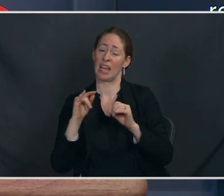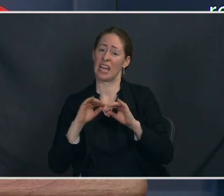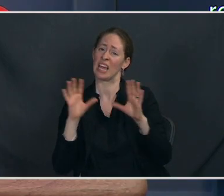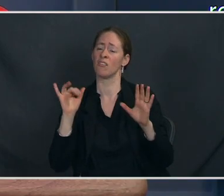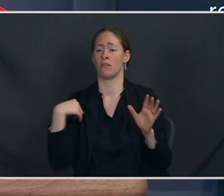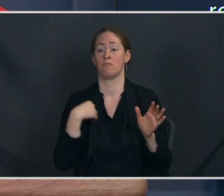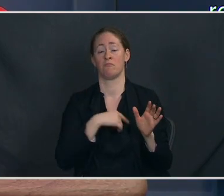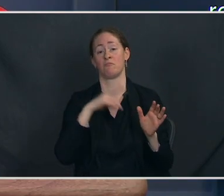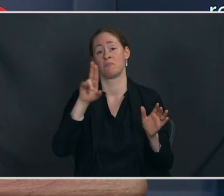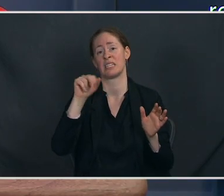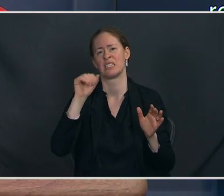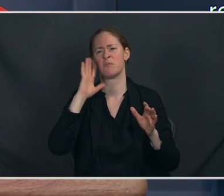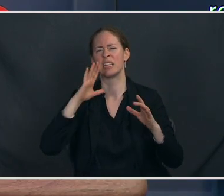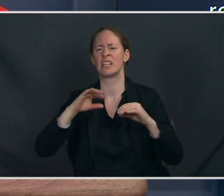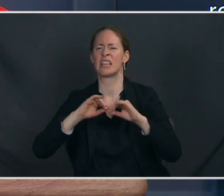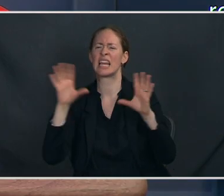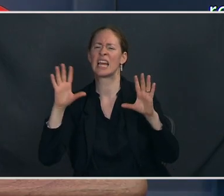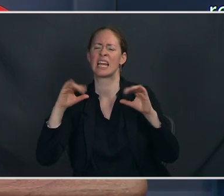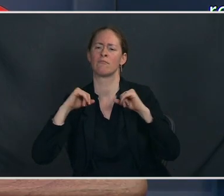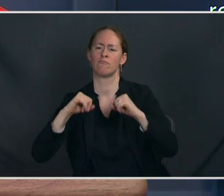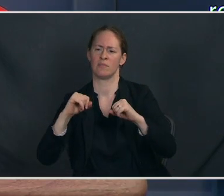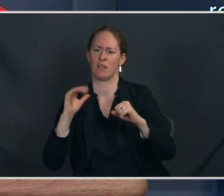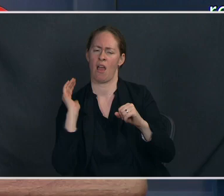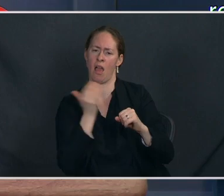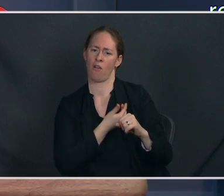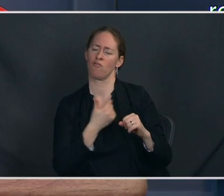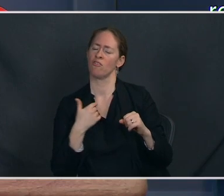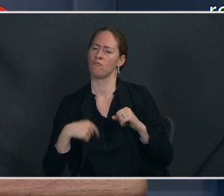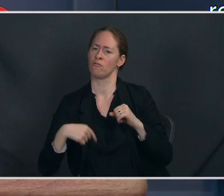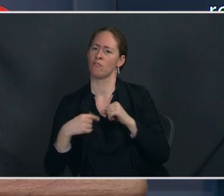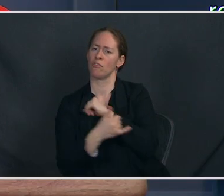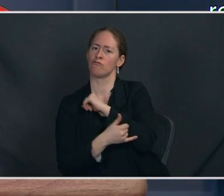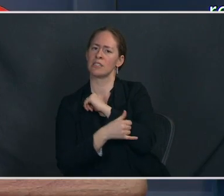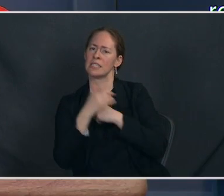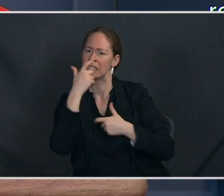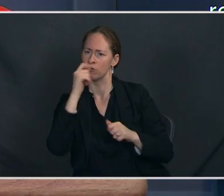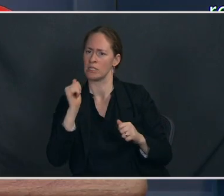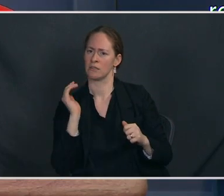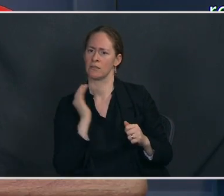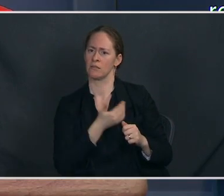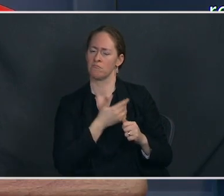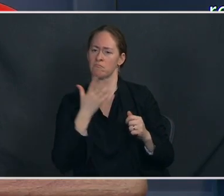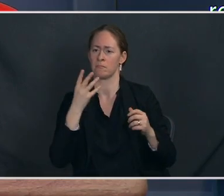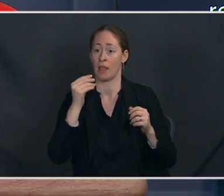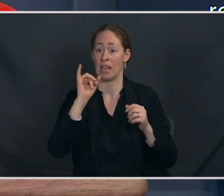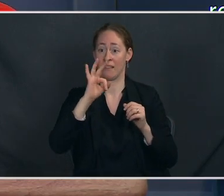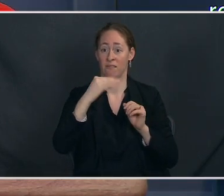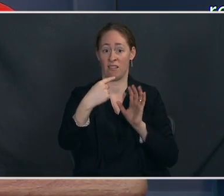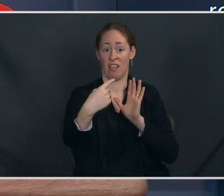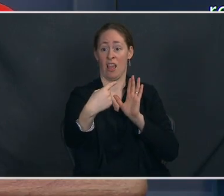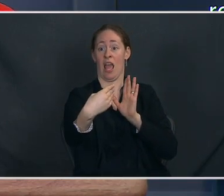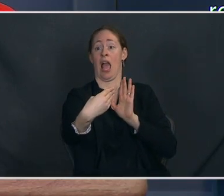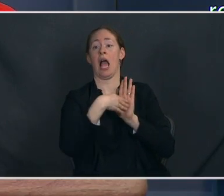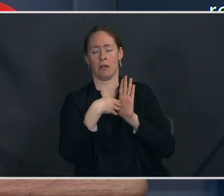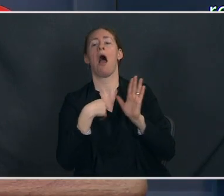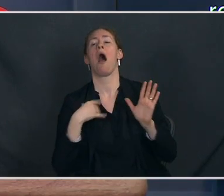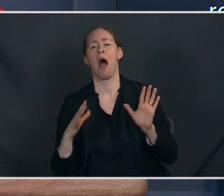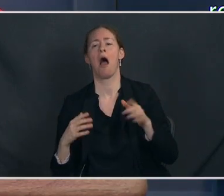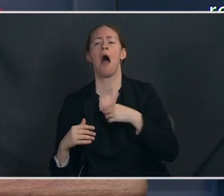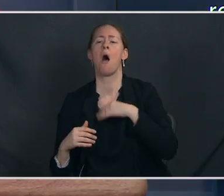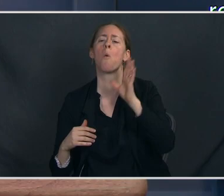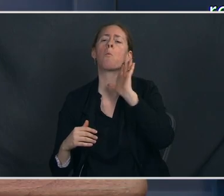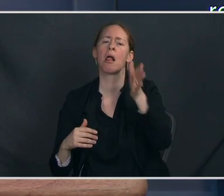national interests in response to malign actions by Russia. But we'll have a readout for you,